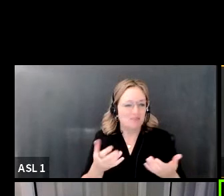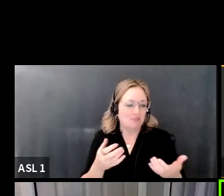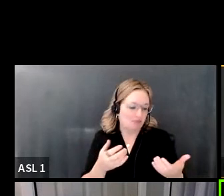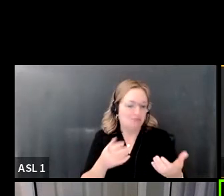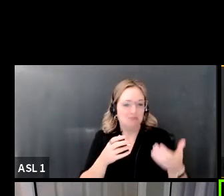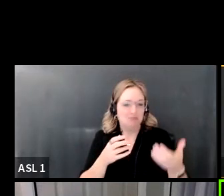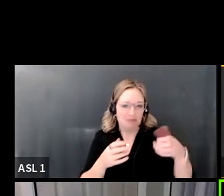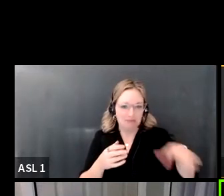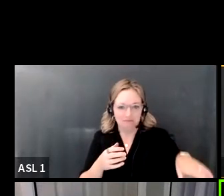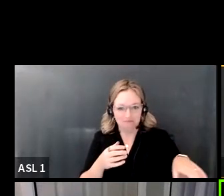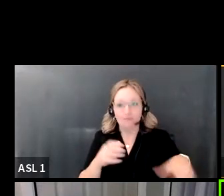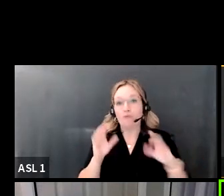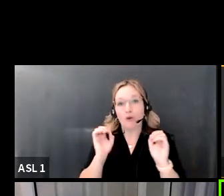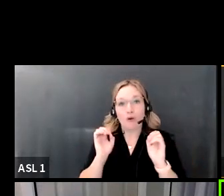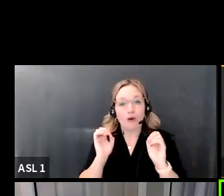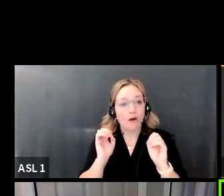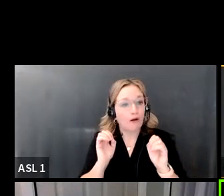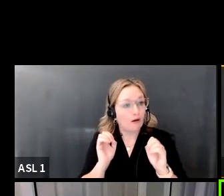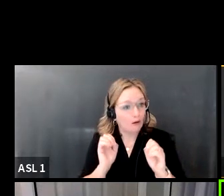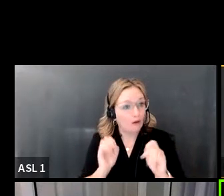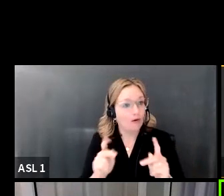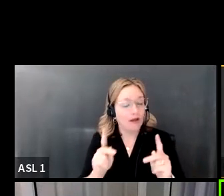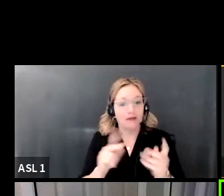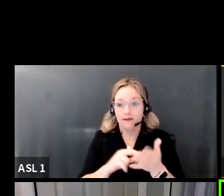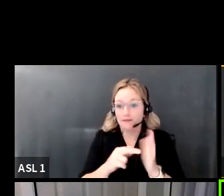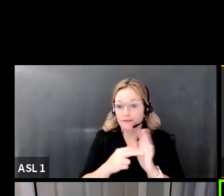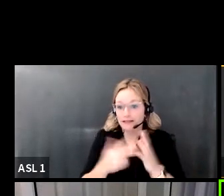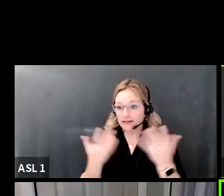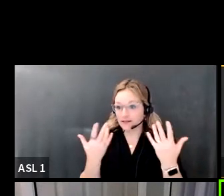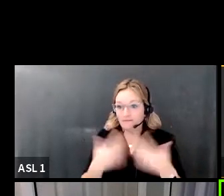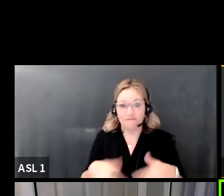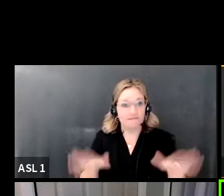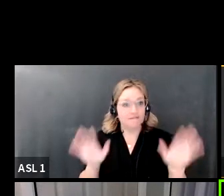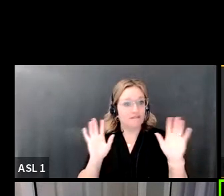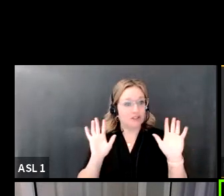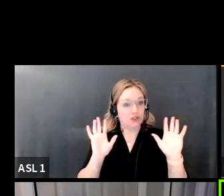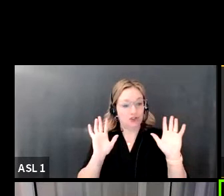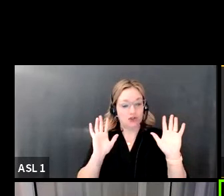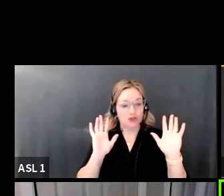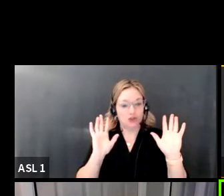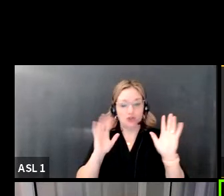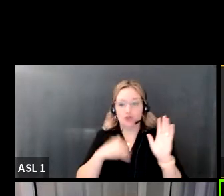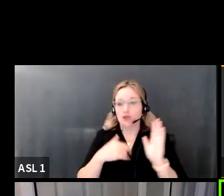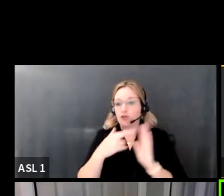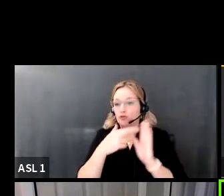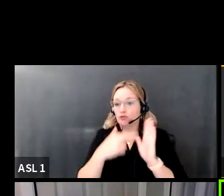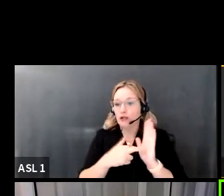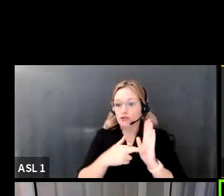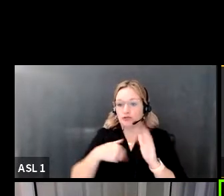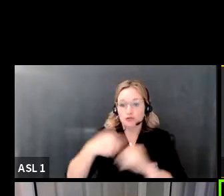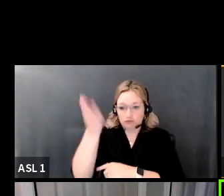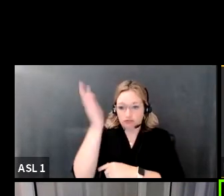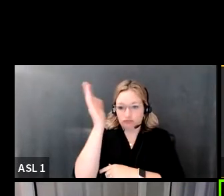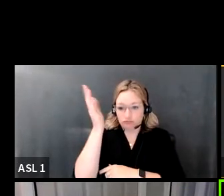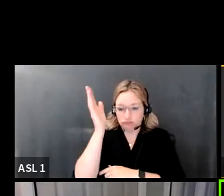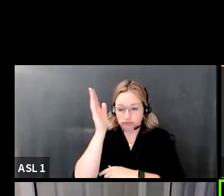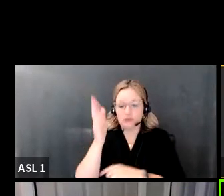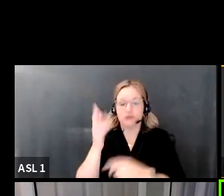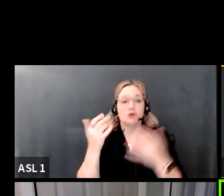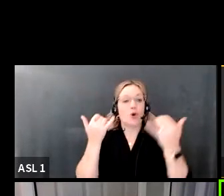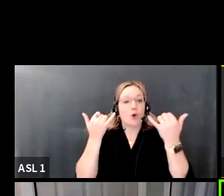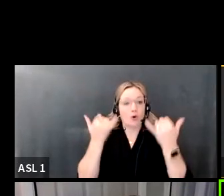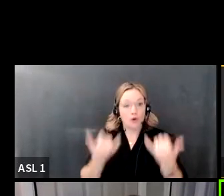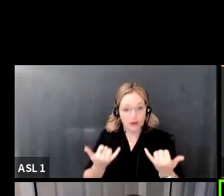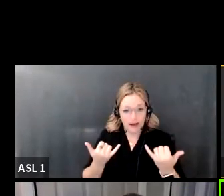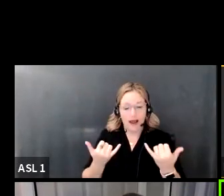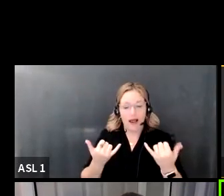uh with that uh that's this therefore then concludes our registered delegations and we are now going to open the